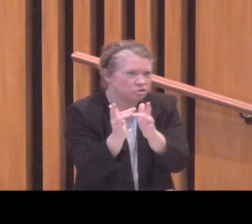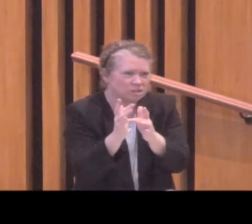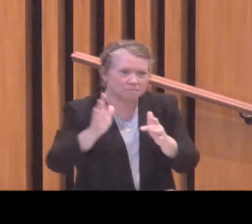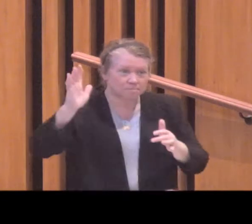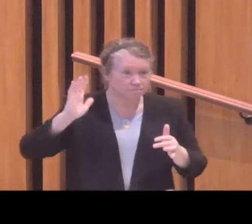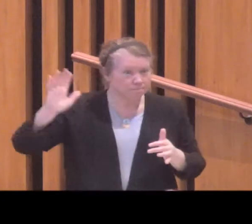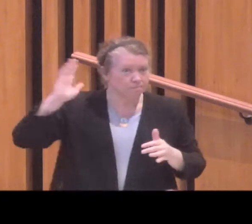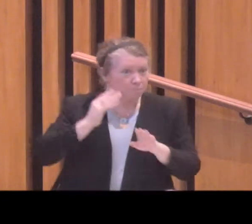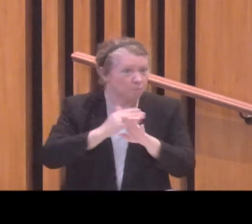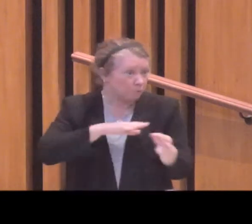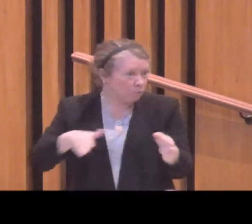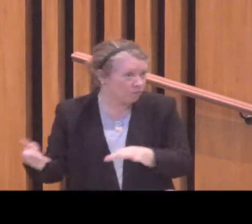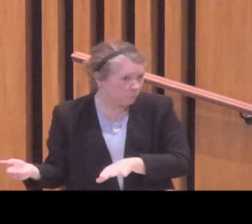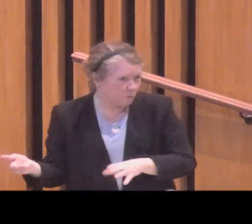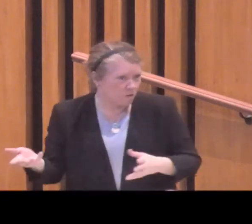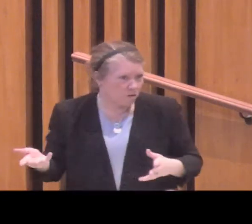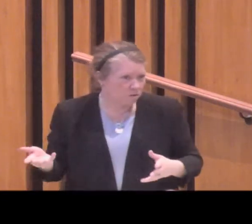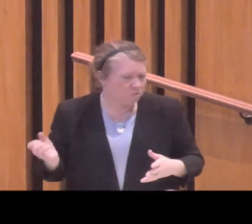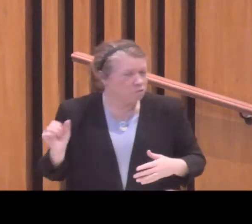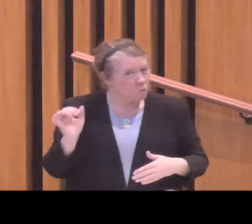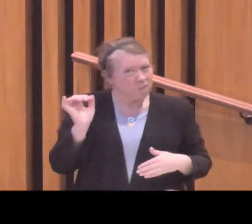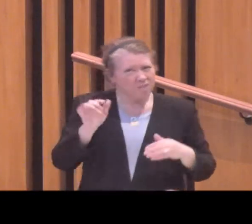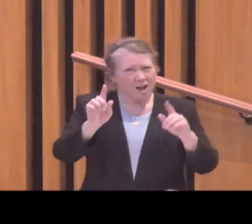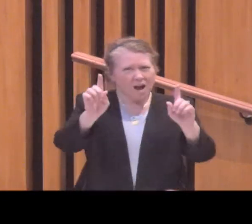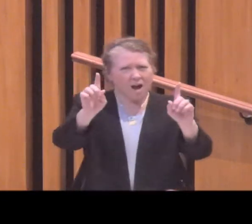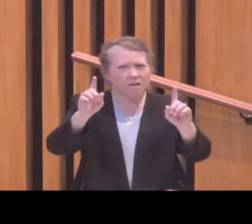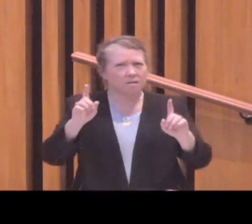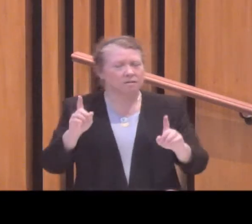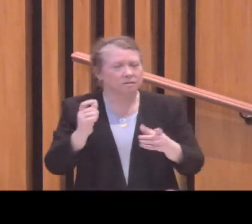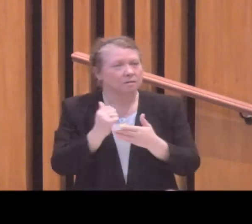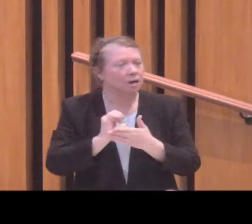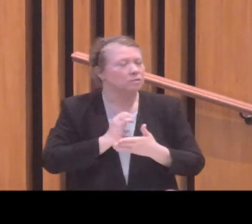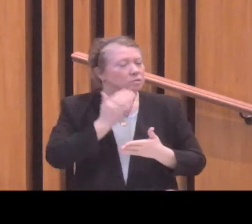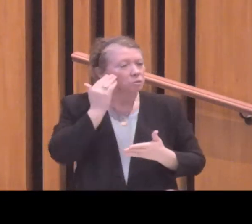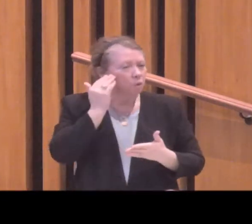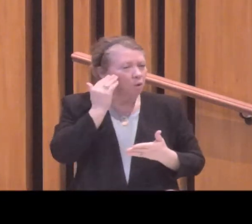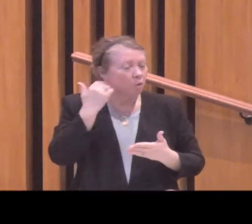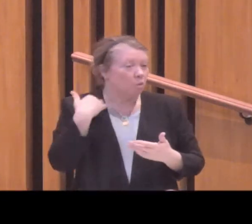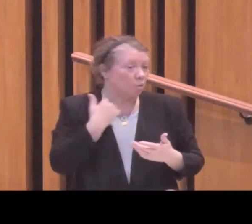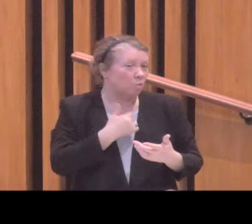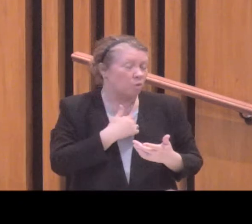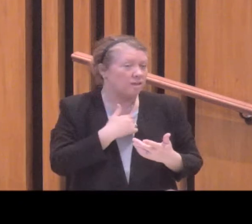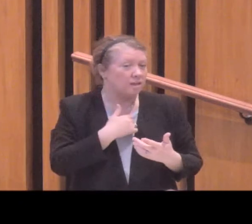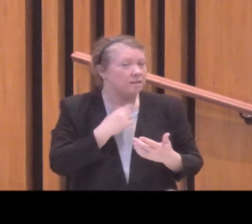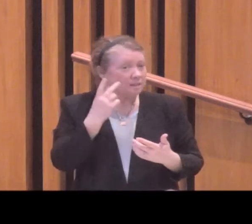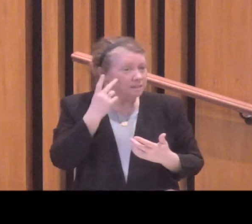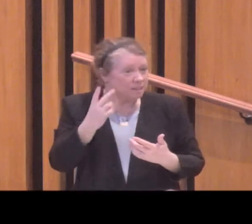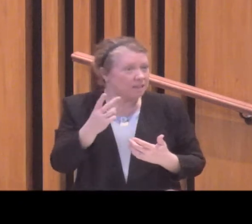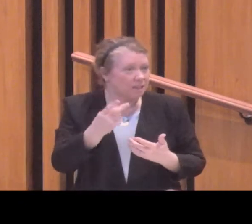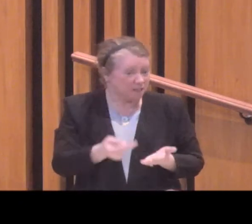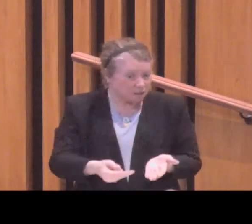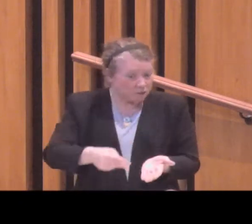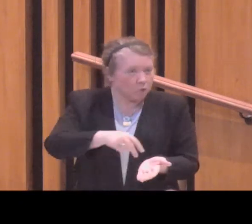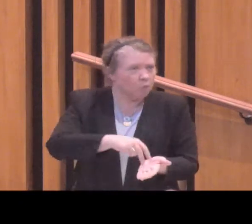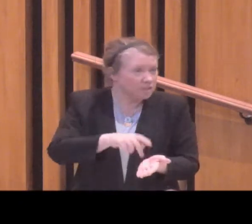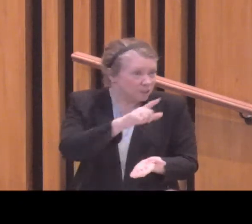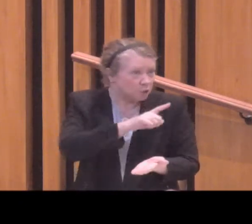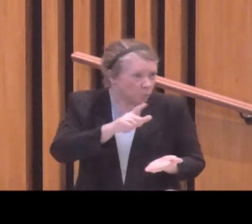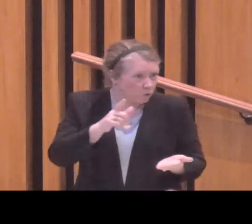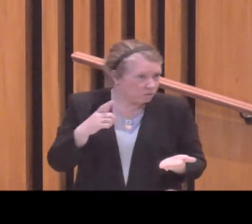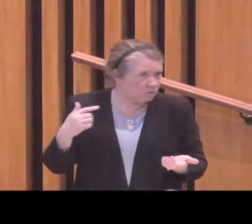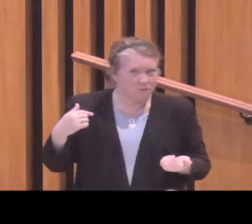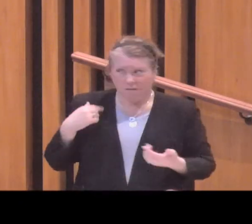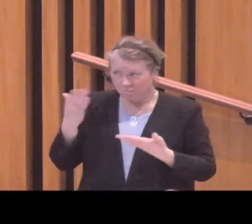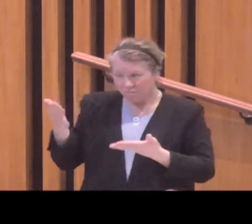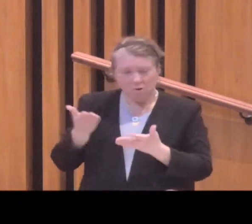behold through the gift of faith the glorious vision of our risen Lord, and it is good for us to be here.